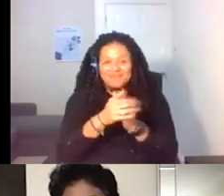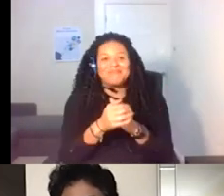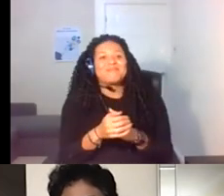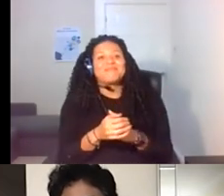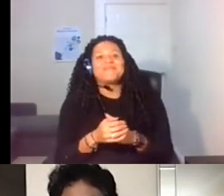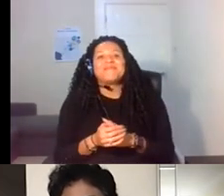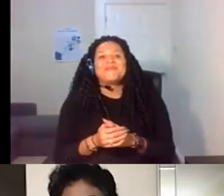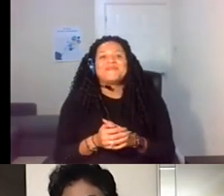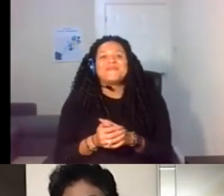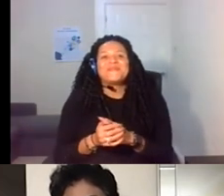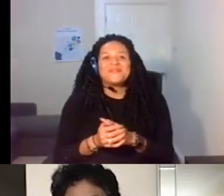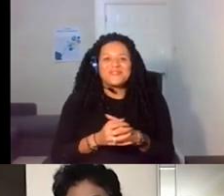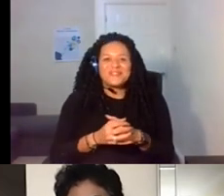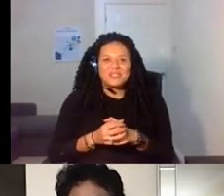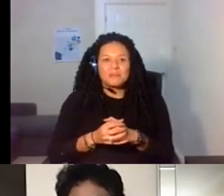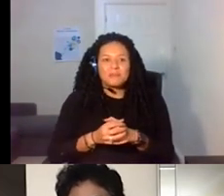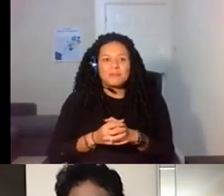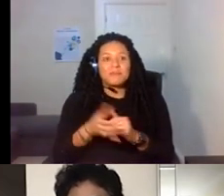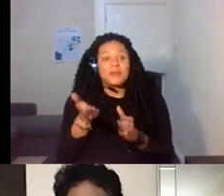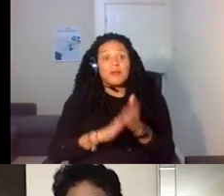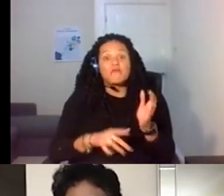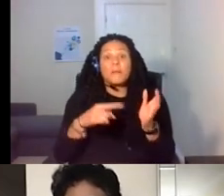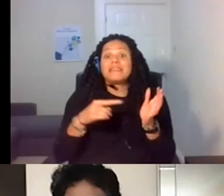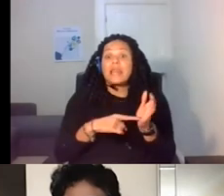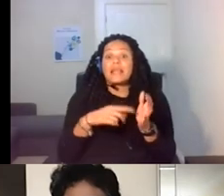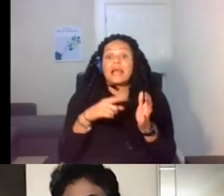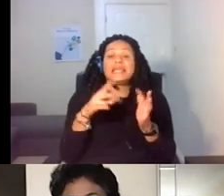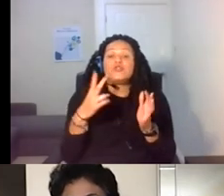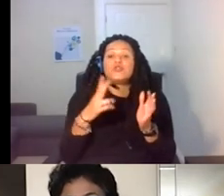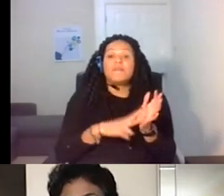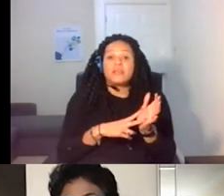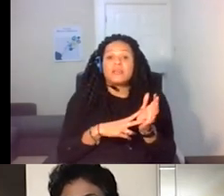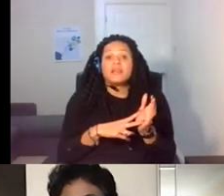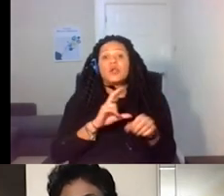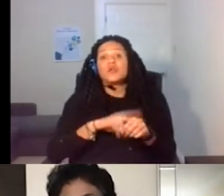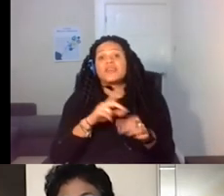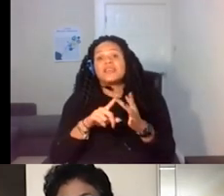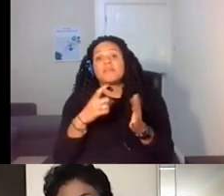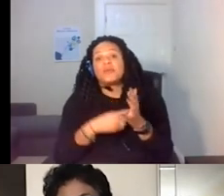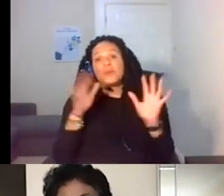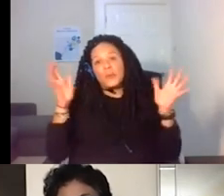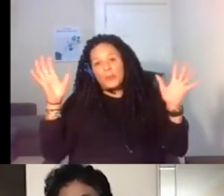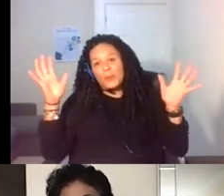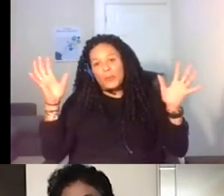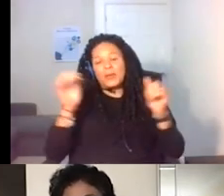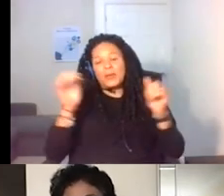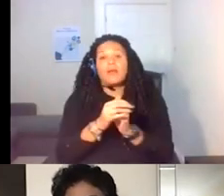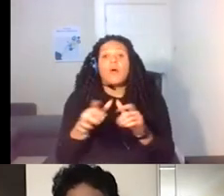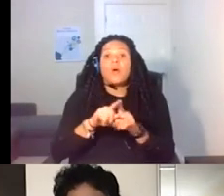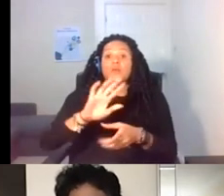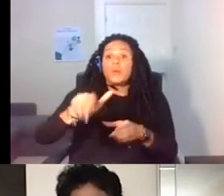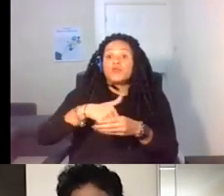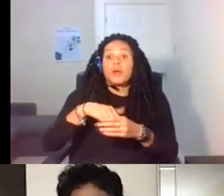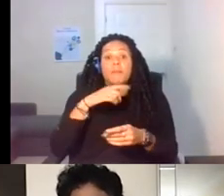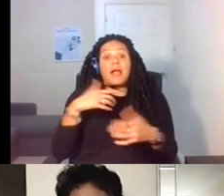yay! And from Teledyne E2V, Dr. Isabelle Riou. Now, we're also joined by the